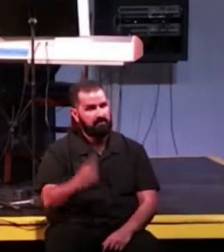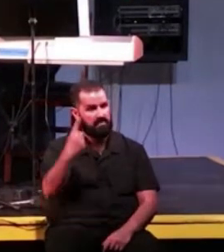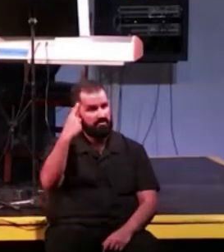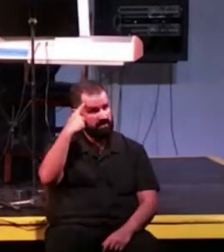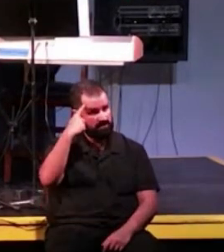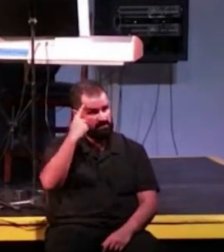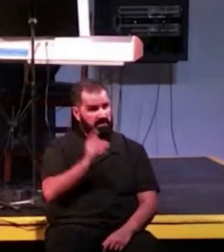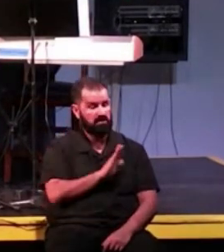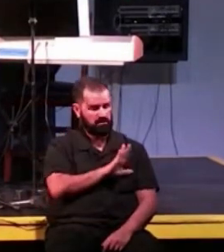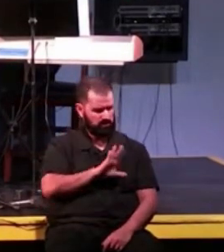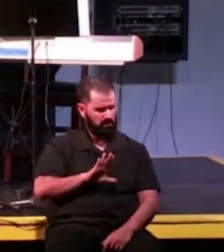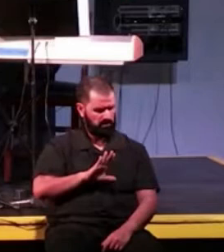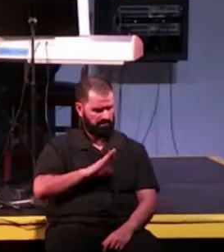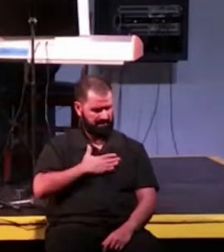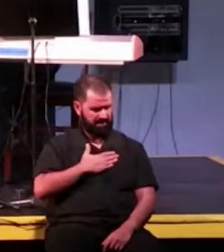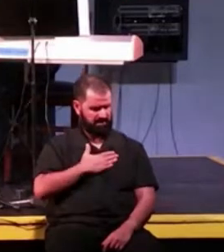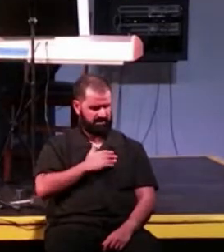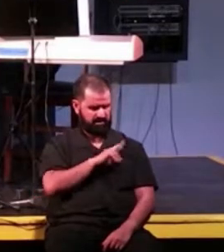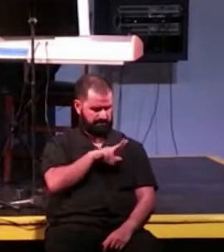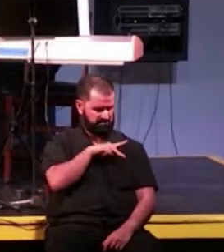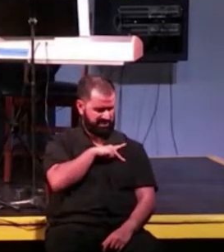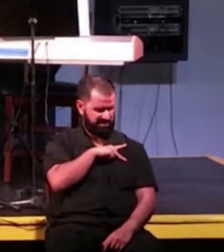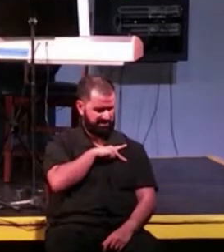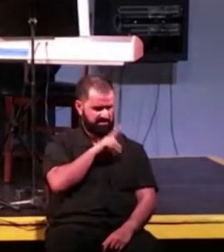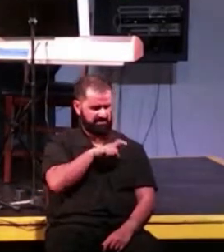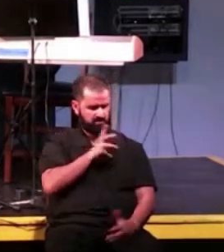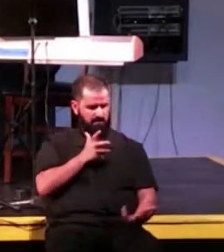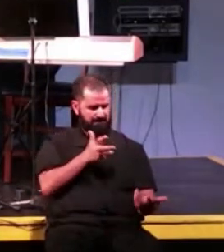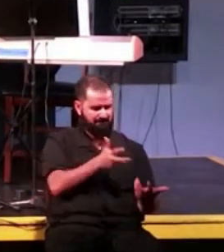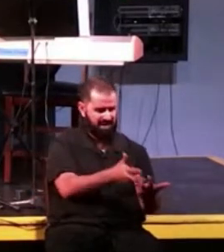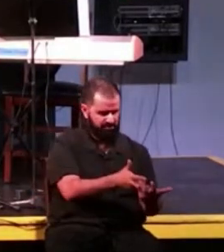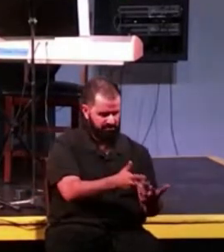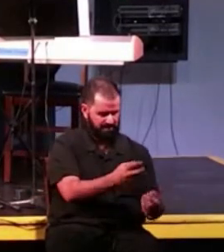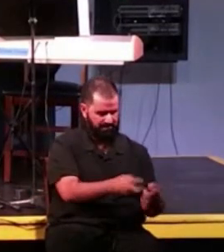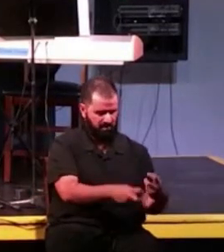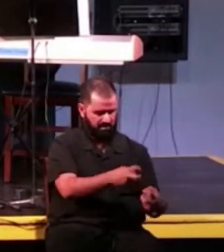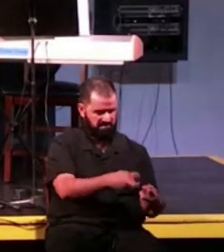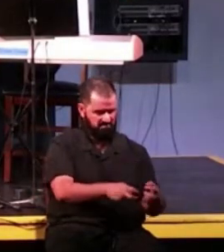thinking your character should match your situation.